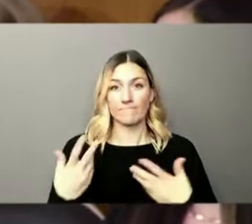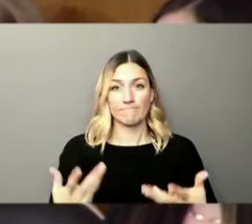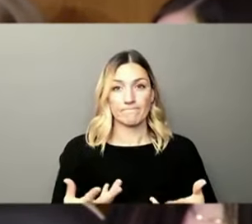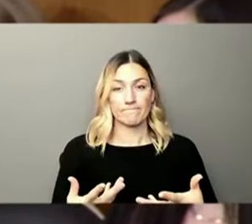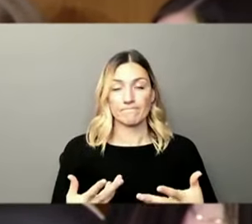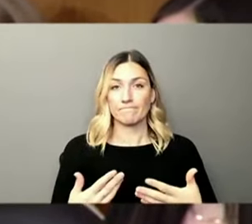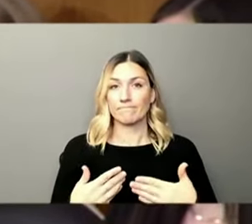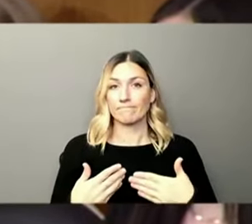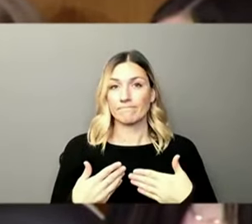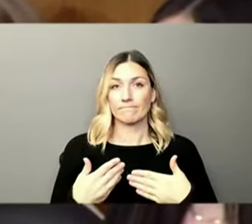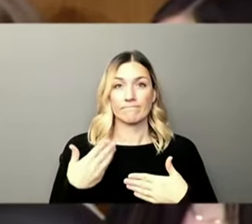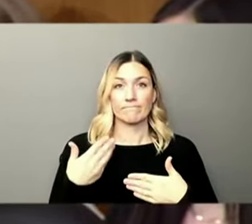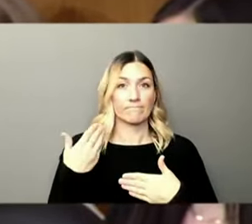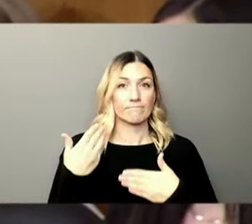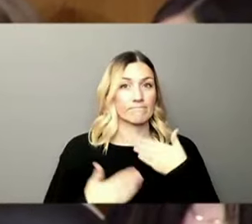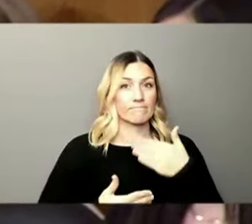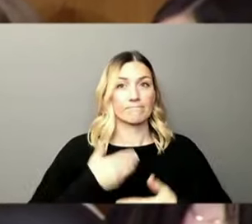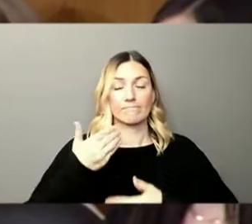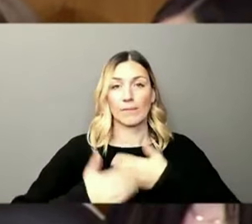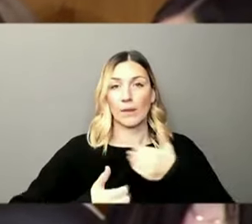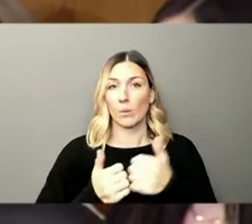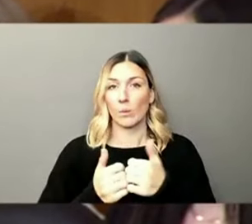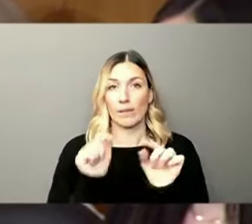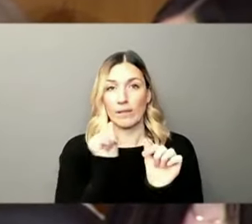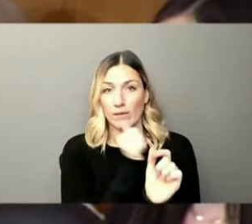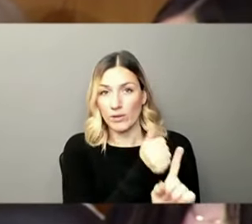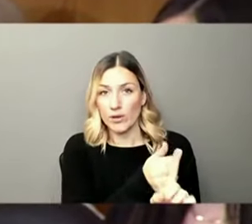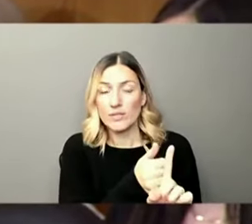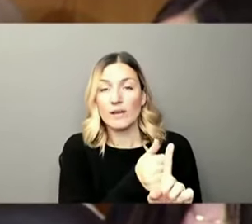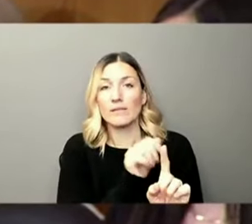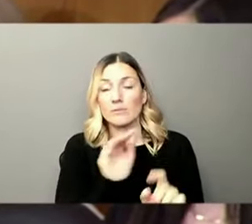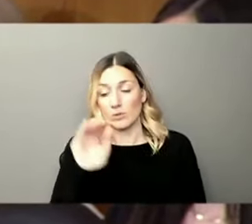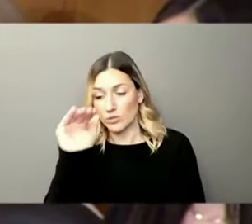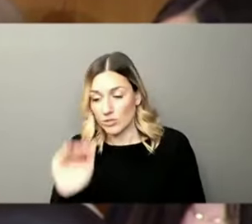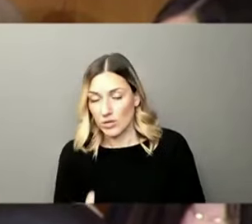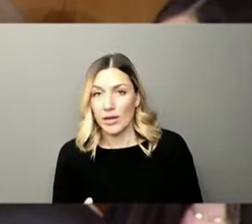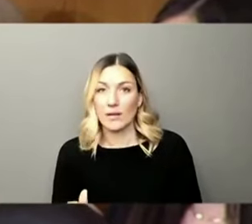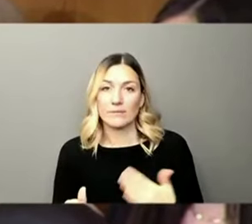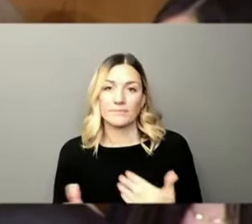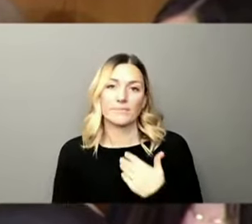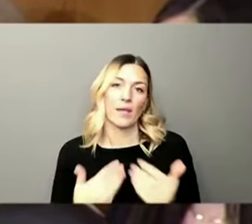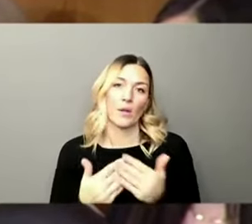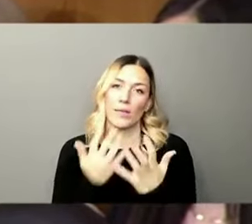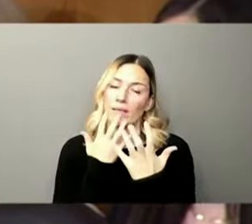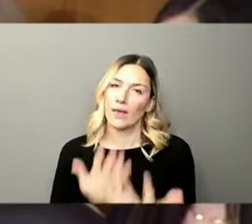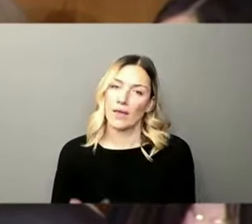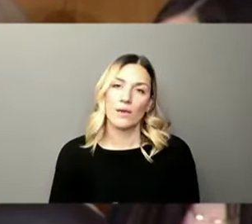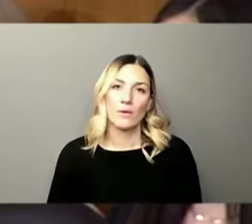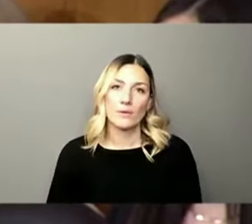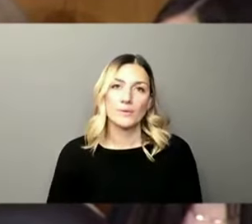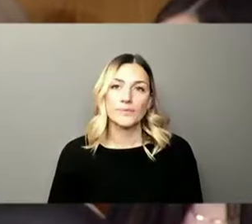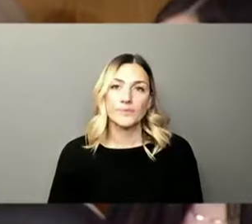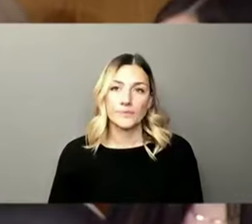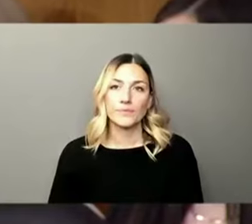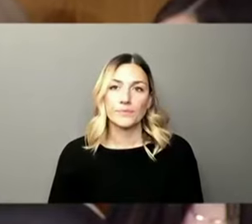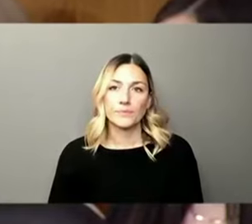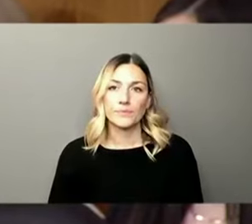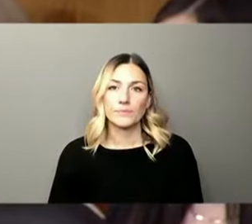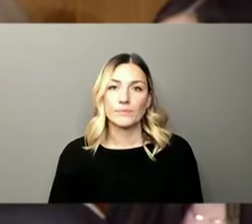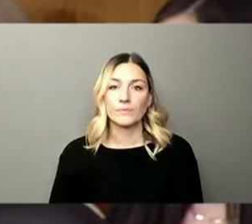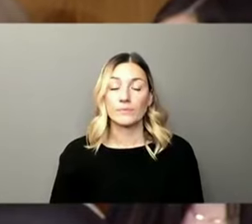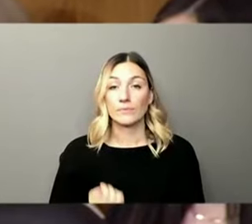evolution with yourselves, but well, with your child. Anyway, thank you. I've got a couple questions